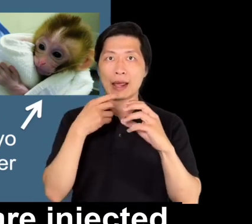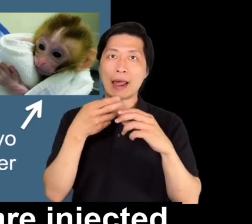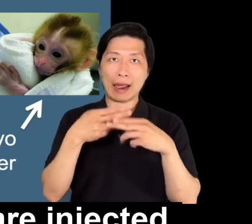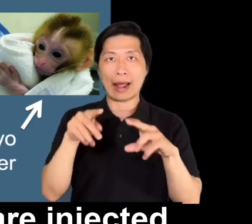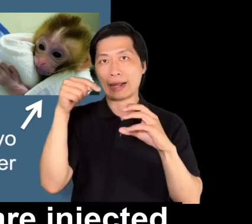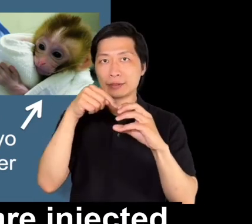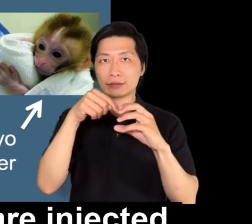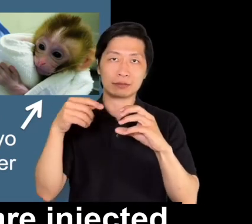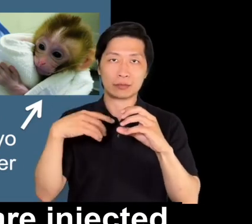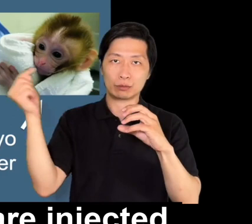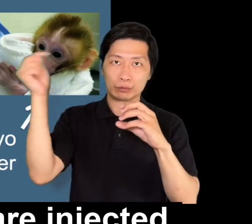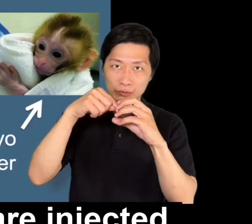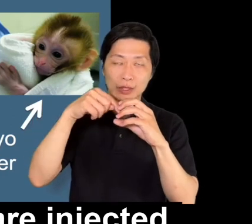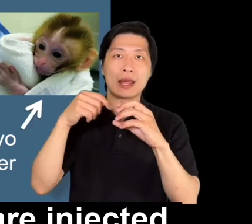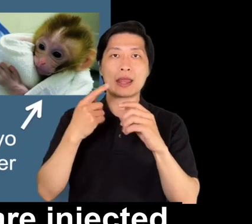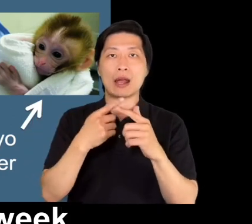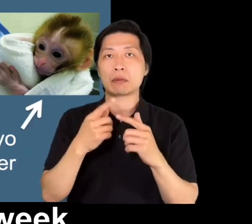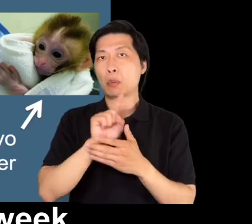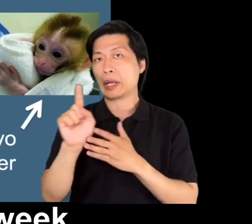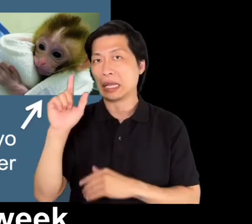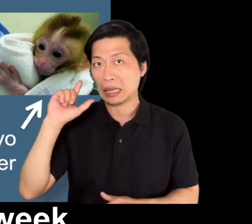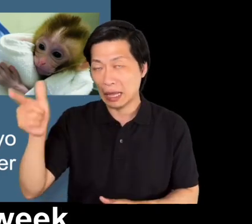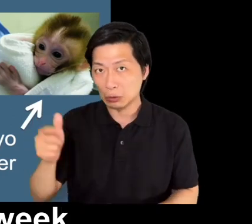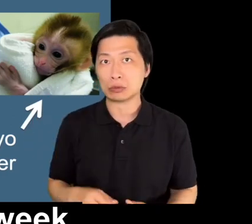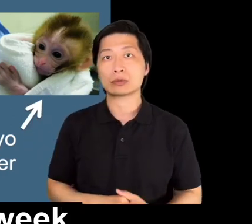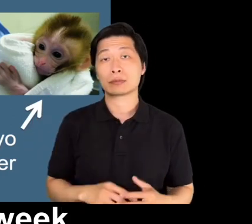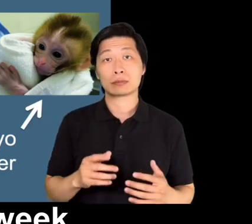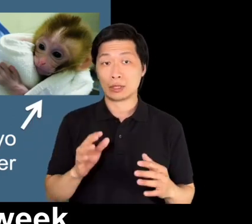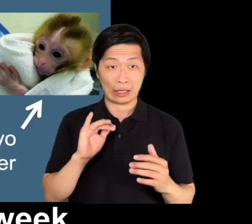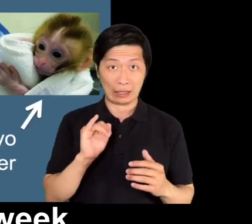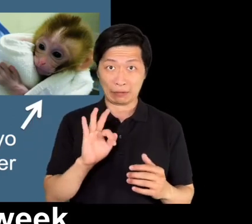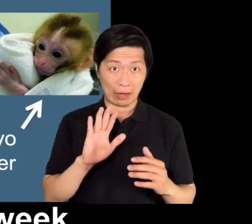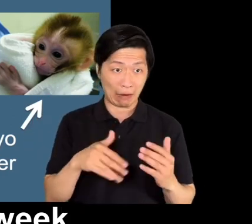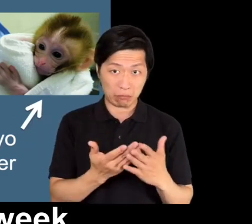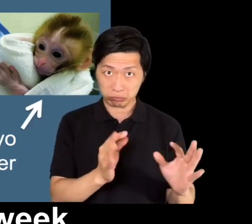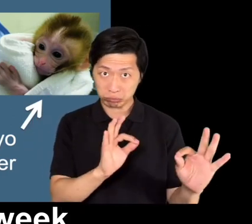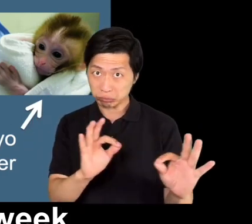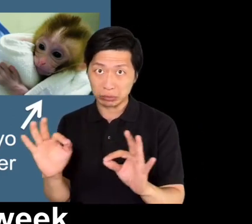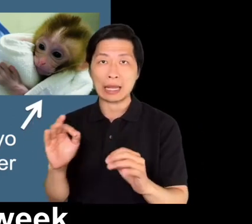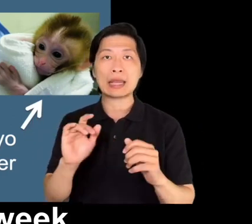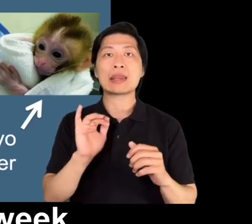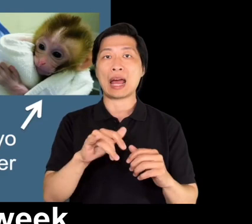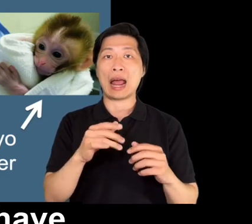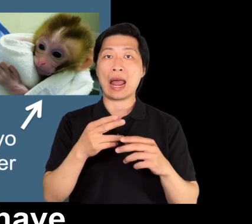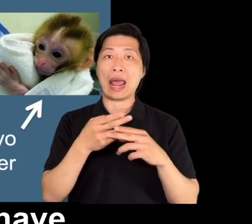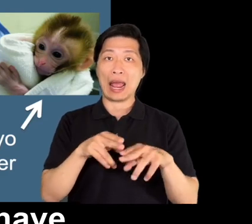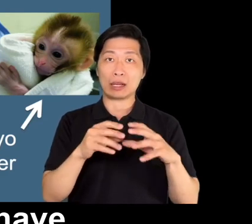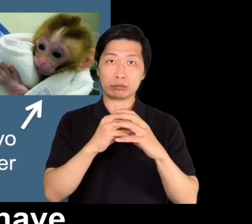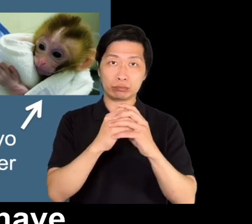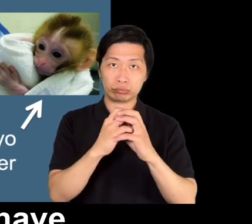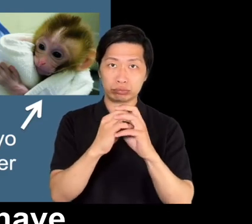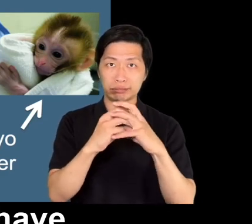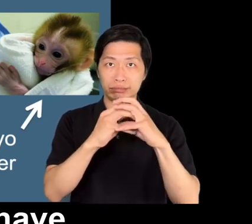a week later, if all goes well, that egg will have developed into a blastocyst, a young embryo.